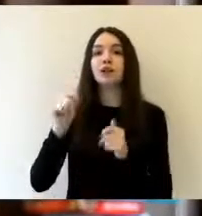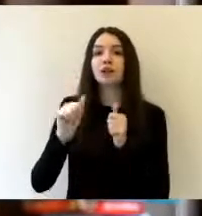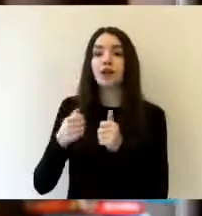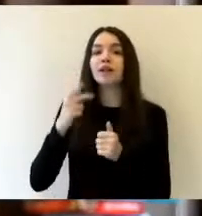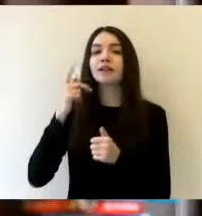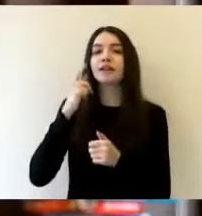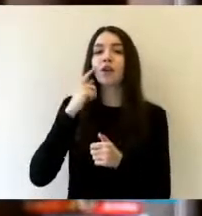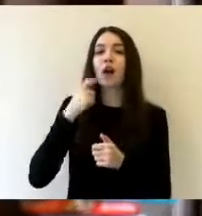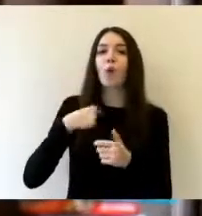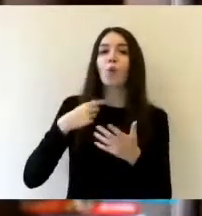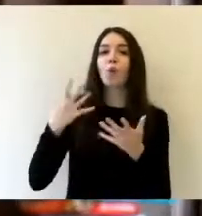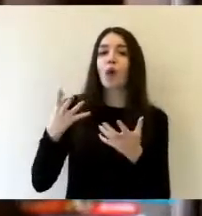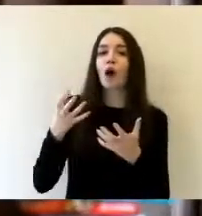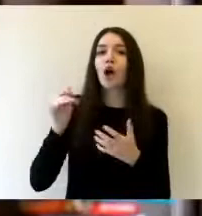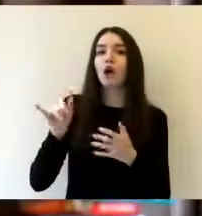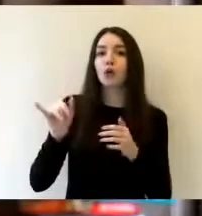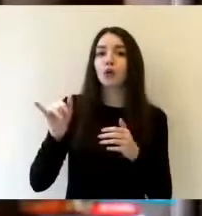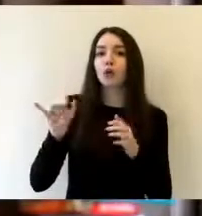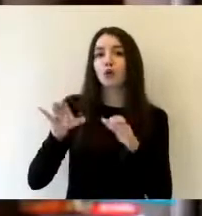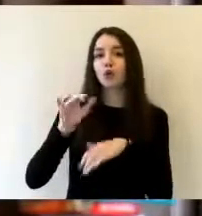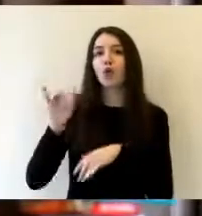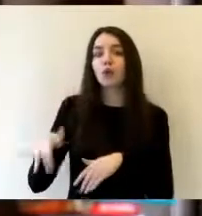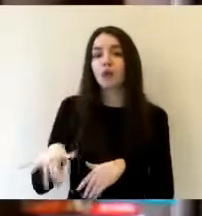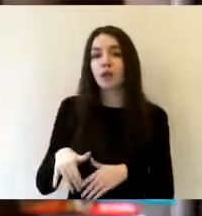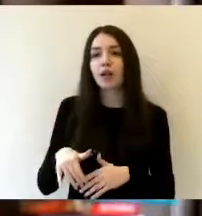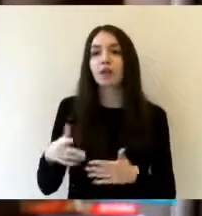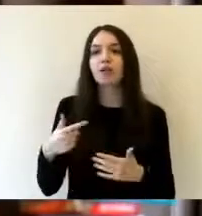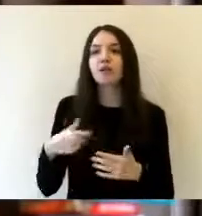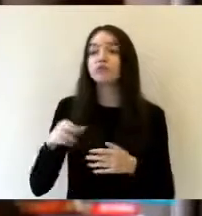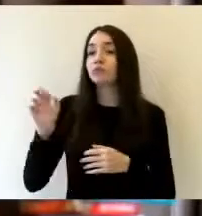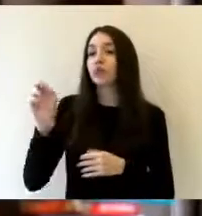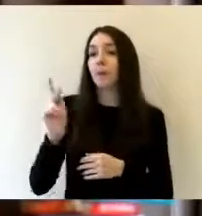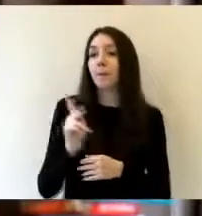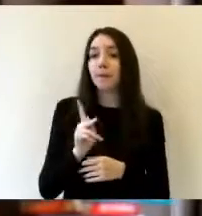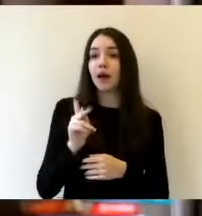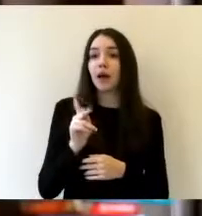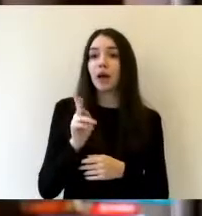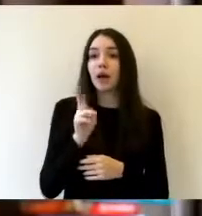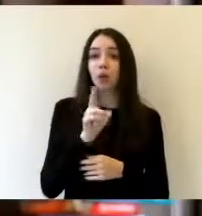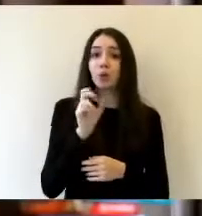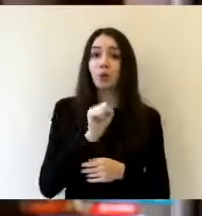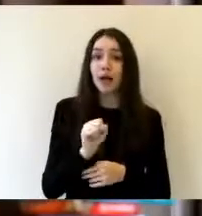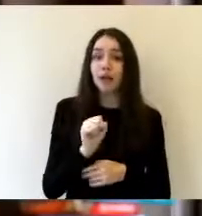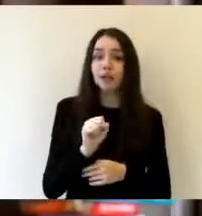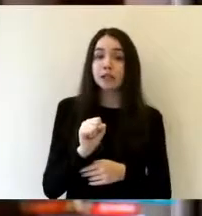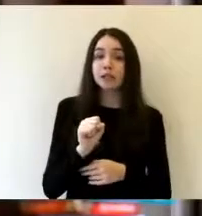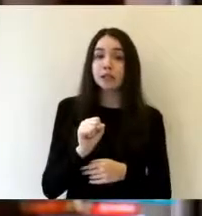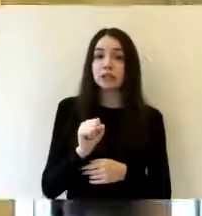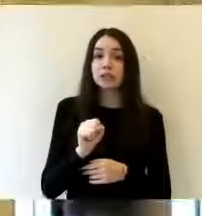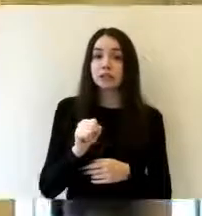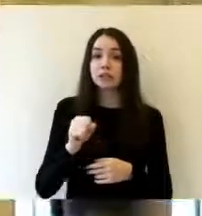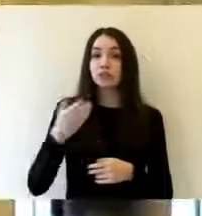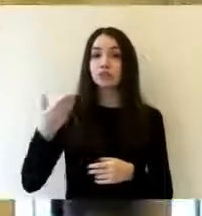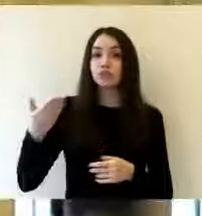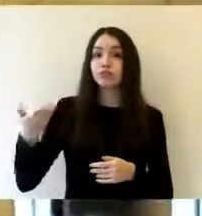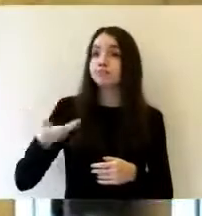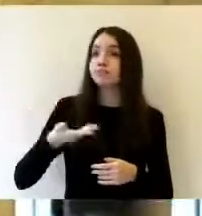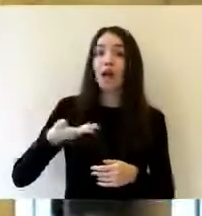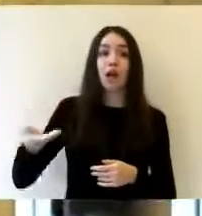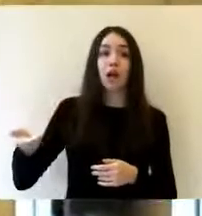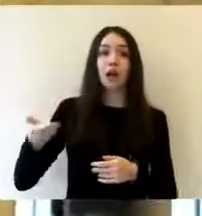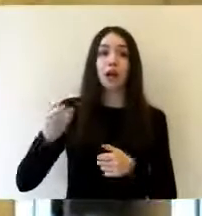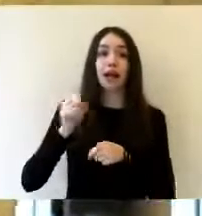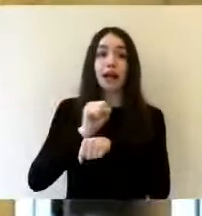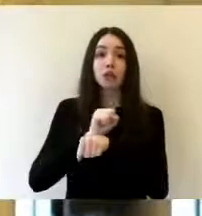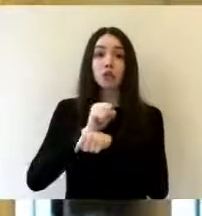that is done. And so I came back to the States when I was still in undergrad and got a job at a stone shop. So what is